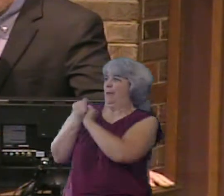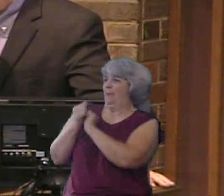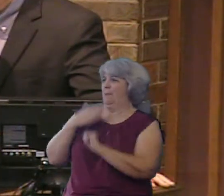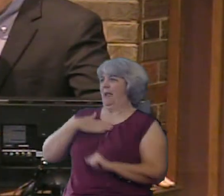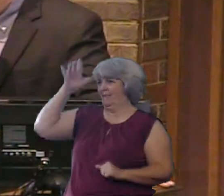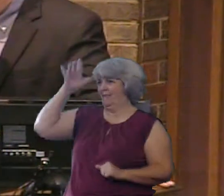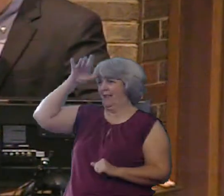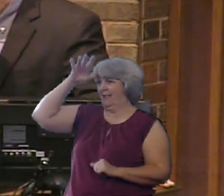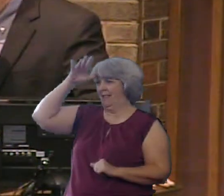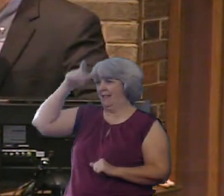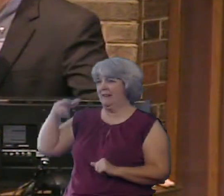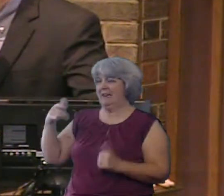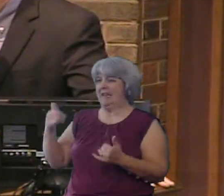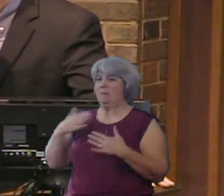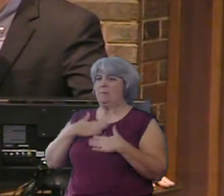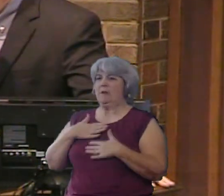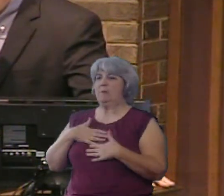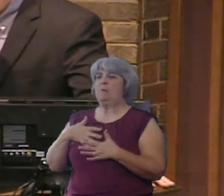He is very frail.